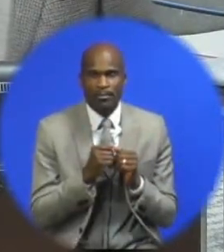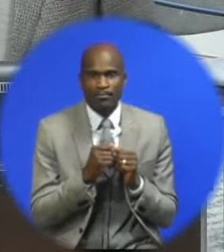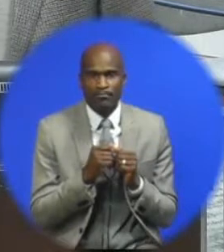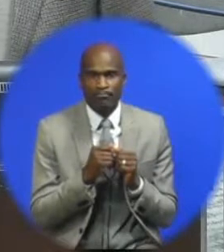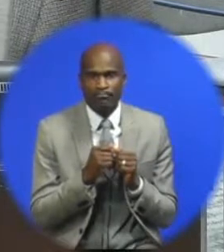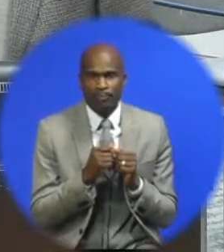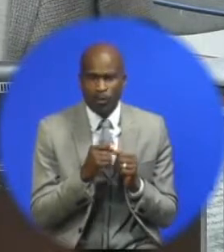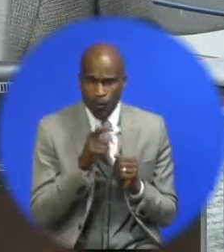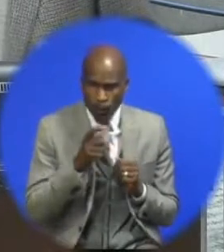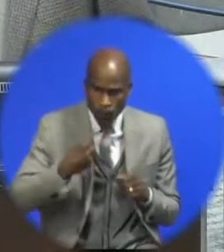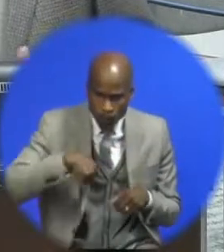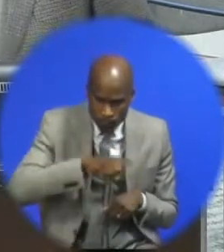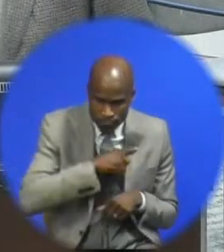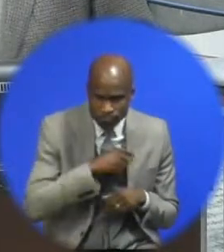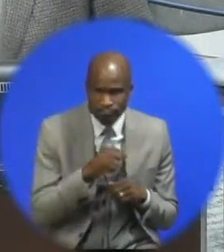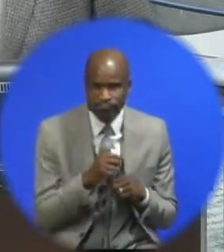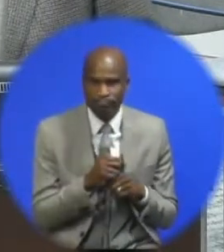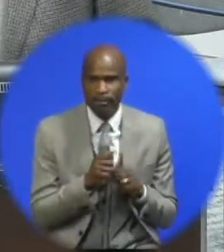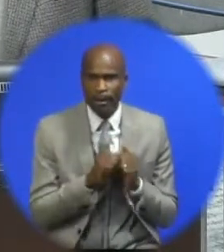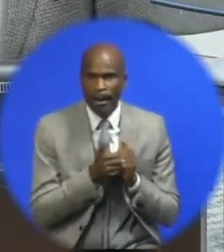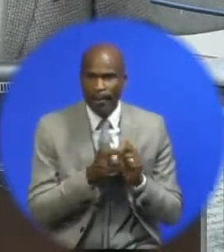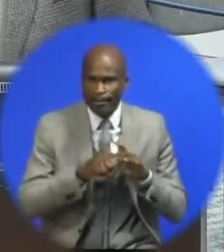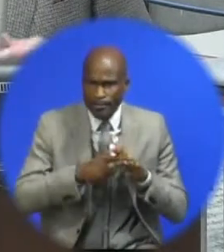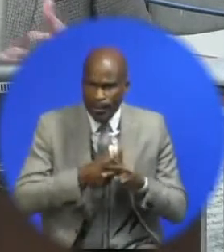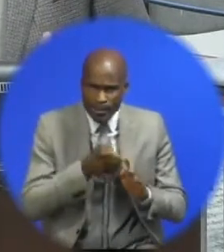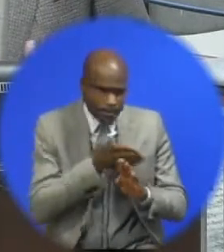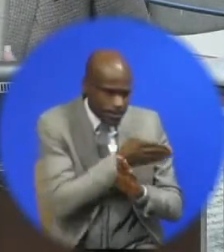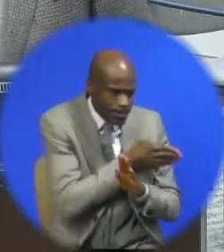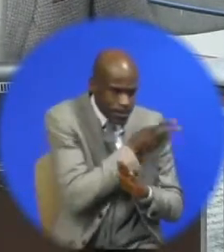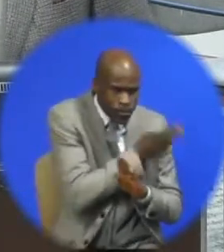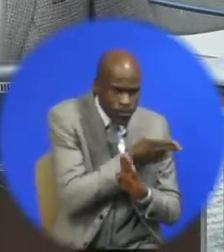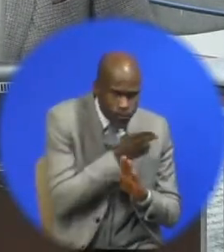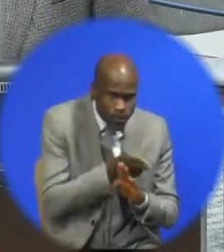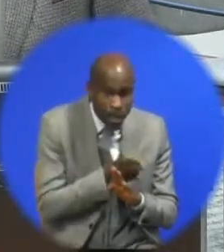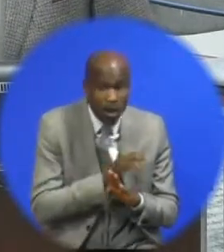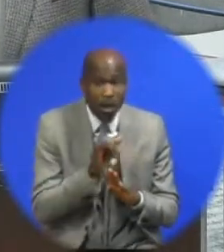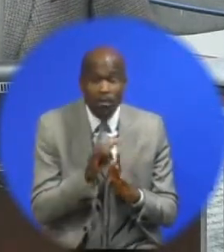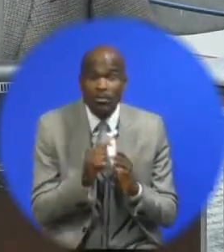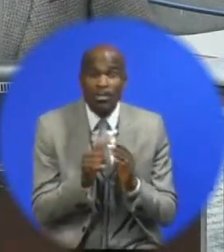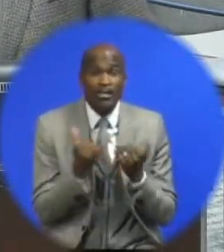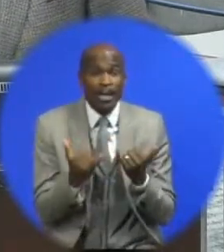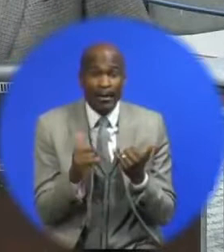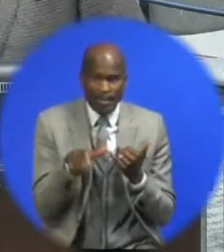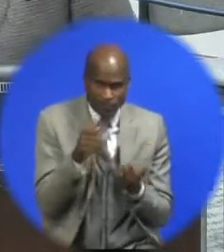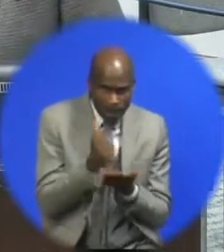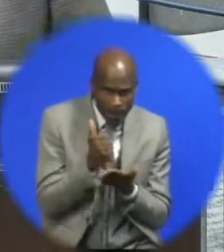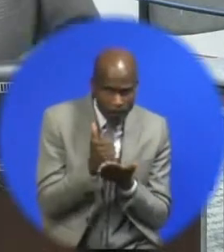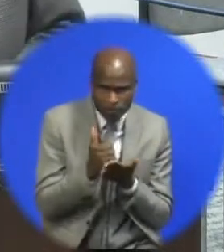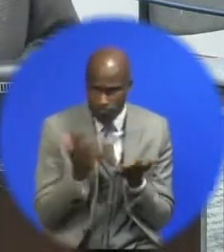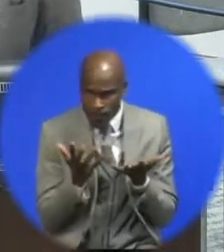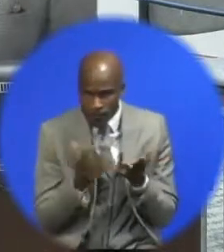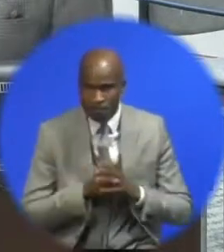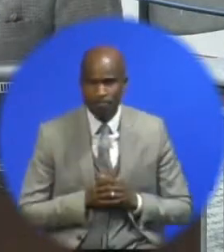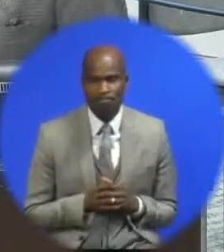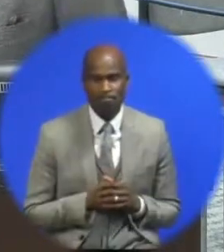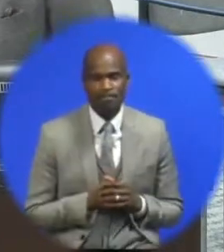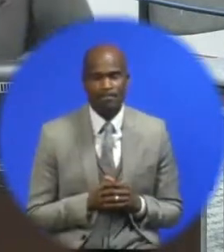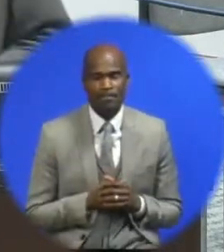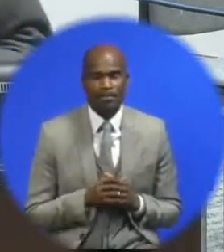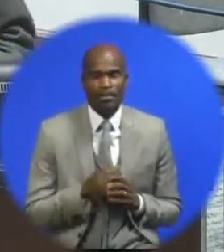we got started, what we've been doing, and how we need your help. You'll